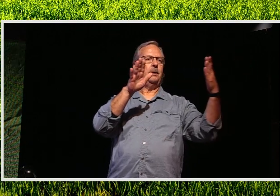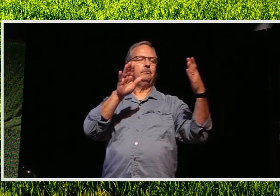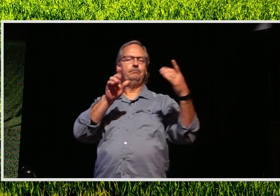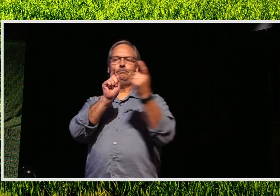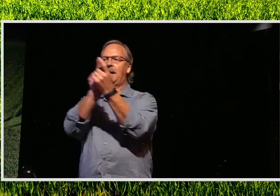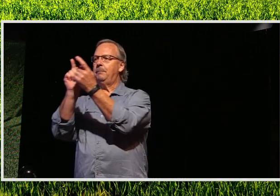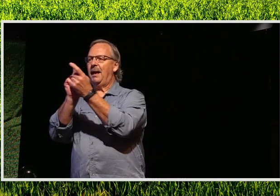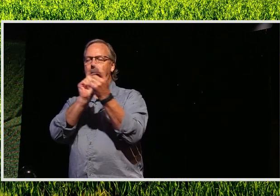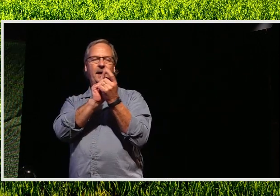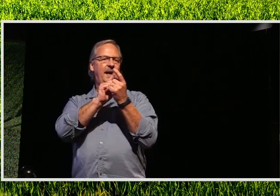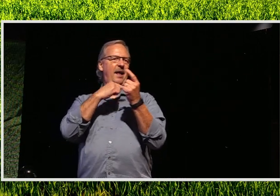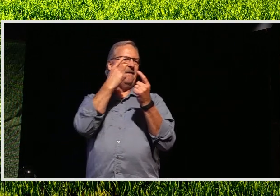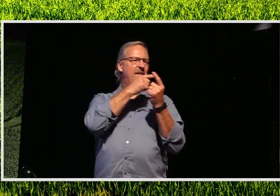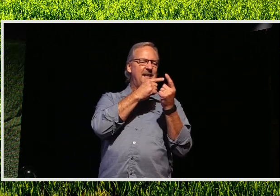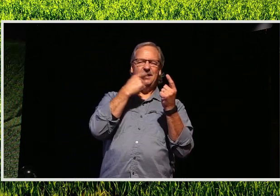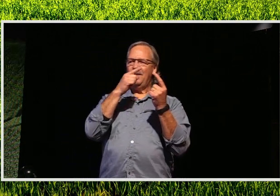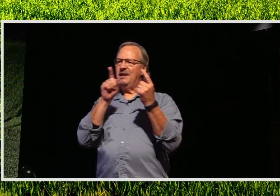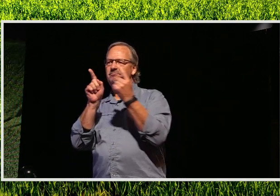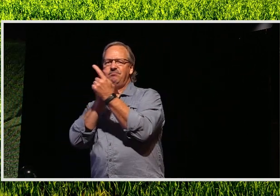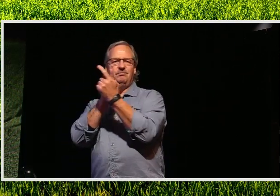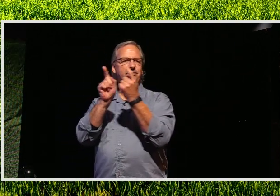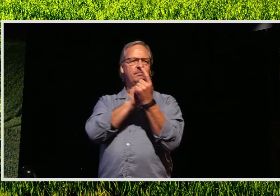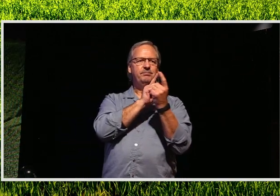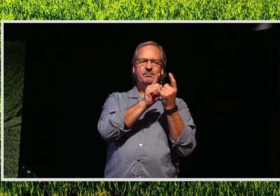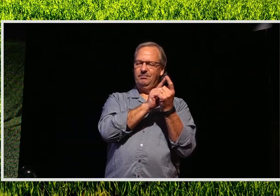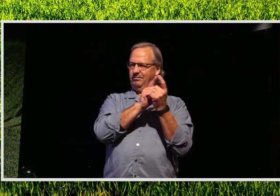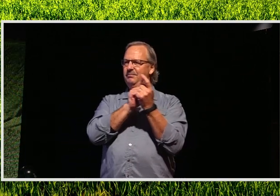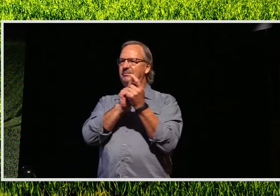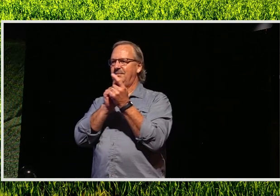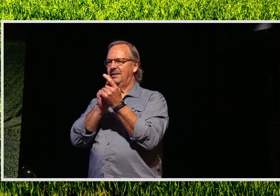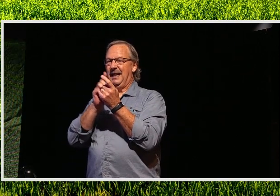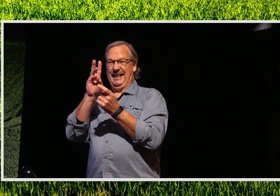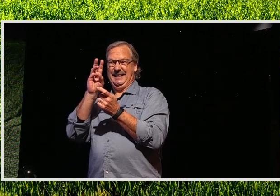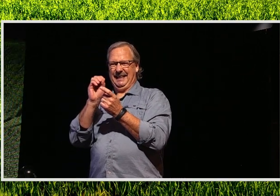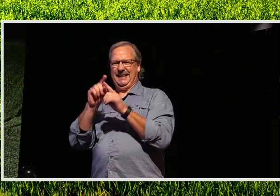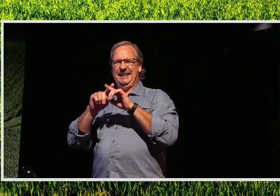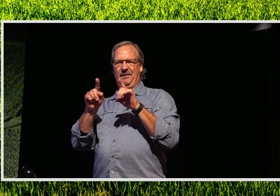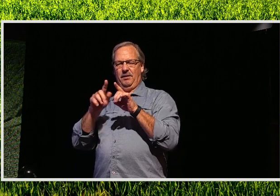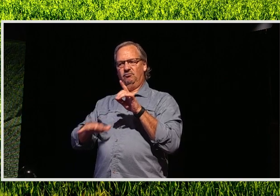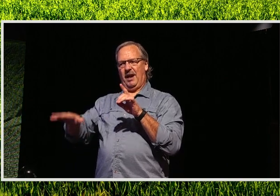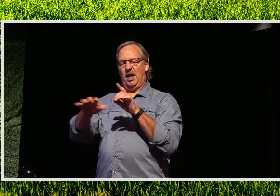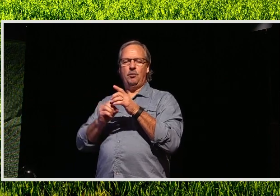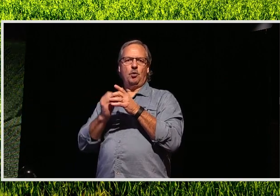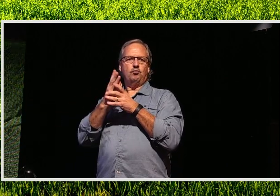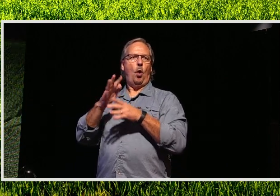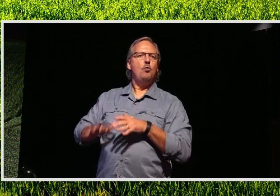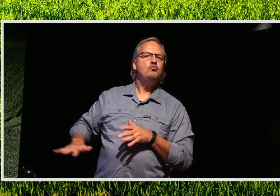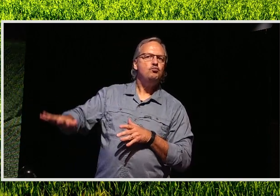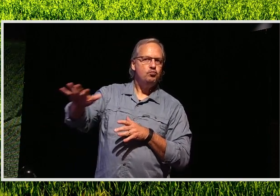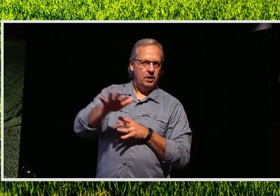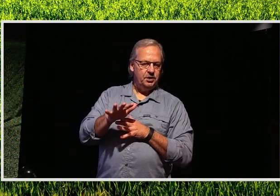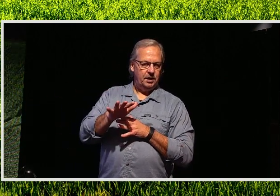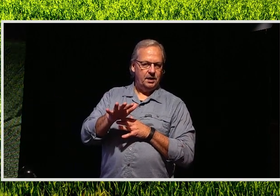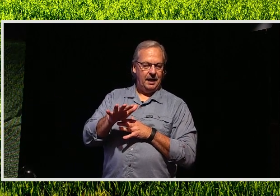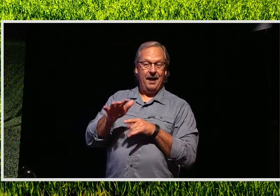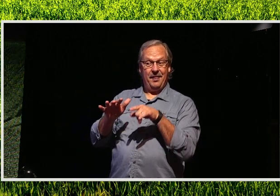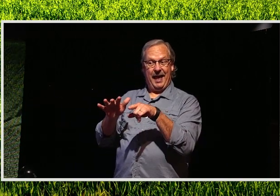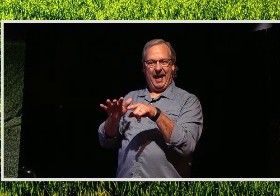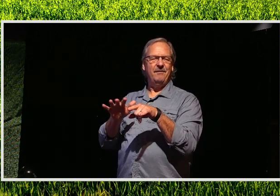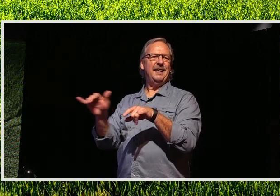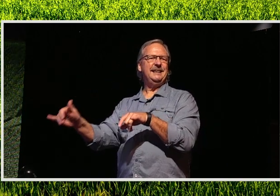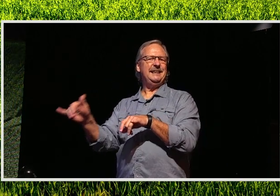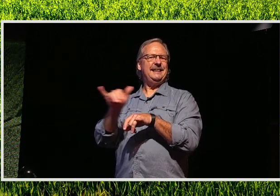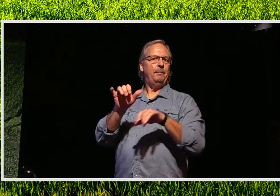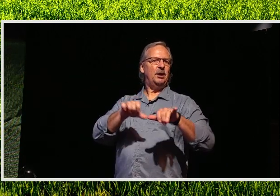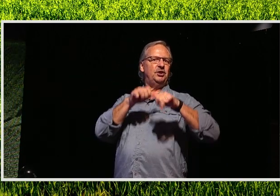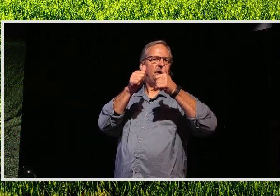nearly 60 farms and butcher shops right here in the Grow New York region. And we heard that they face similar challenges to the ones